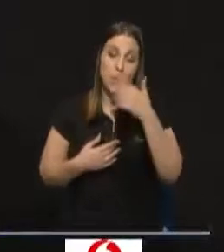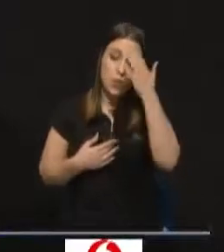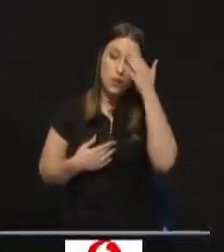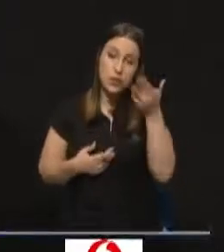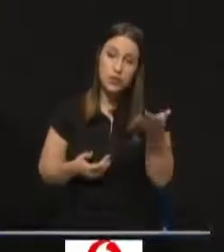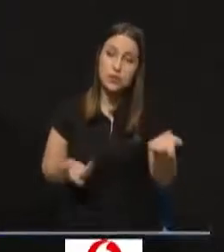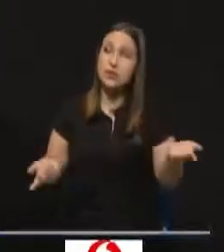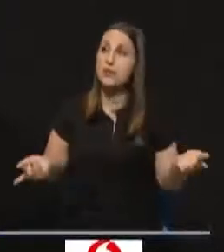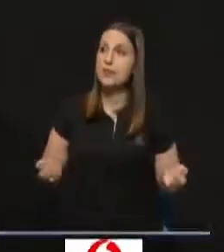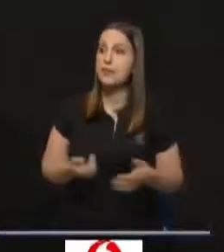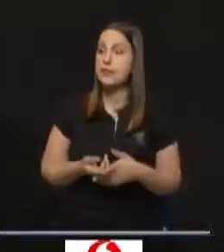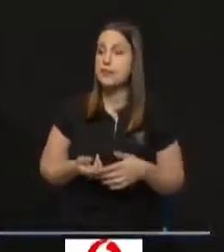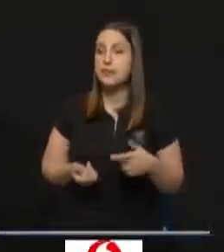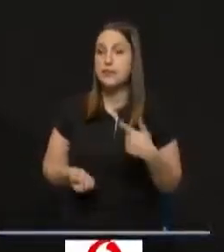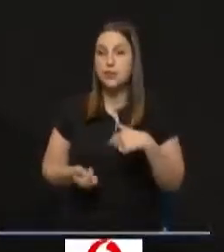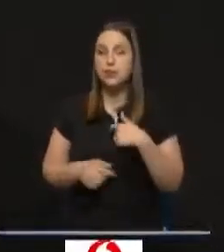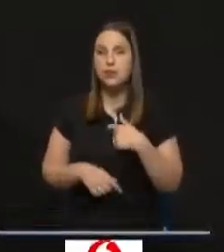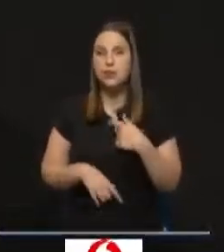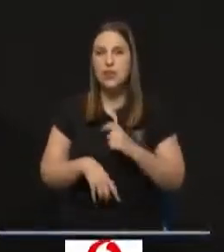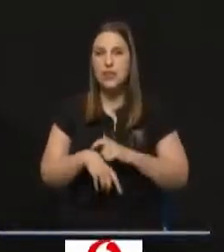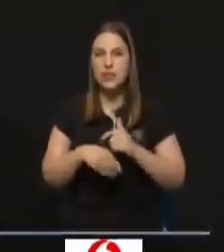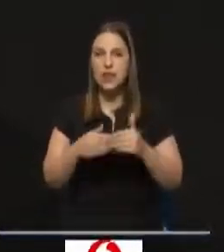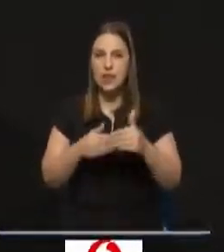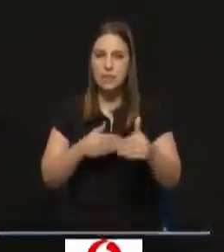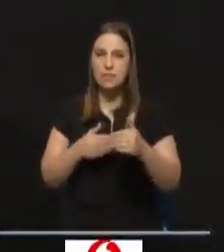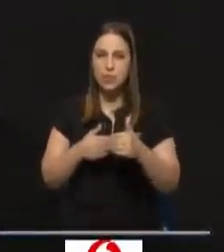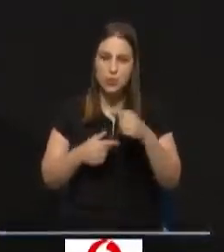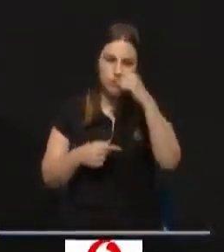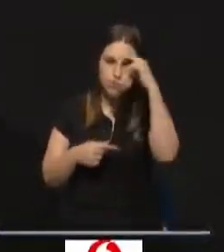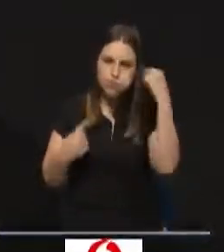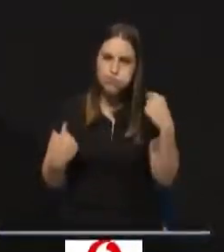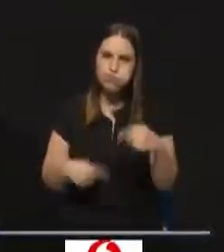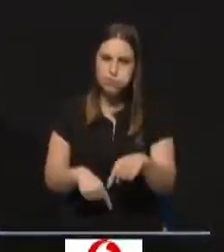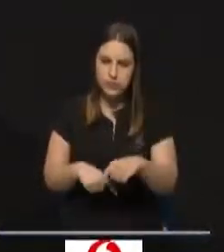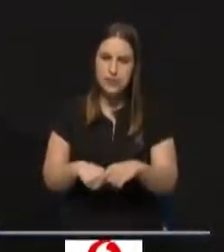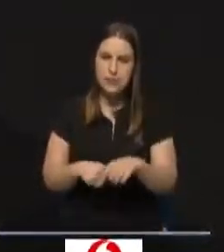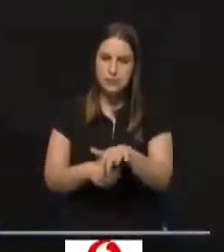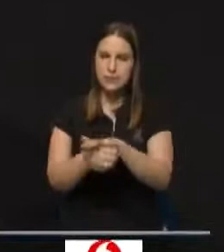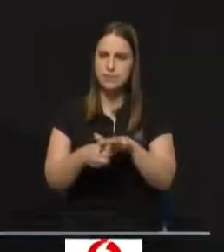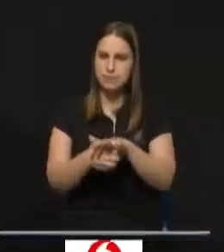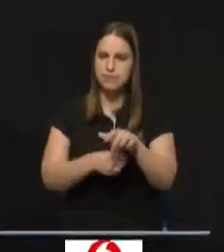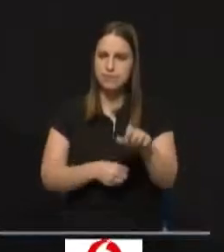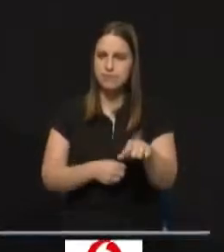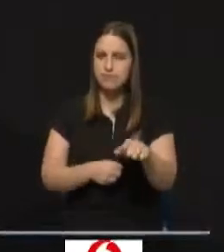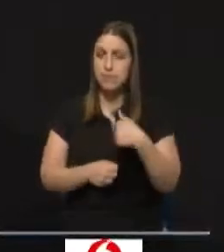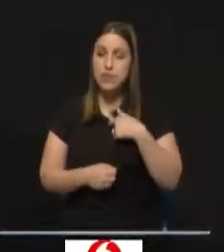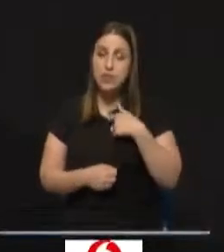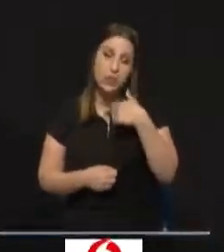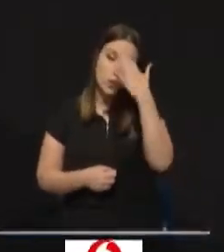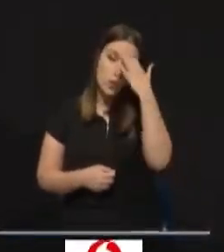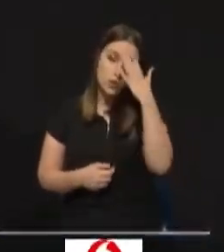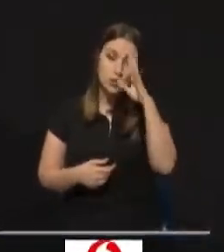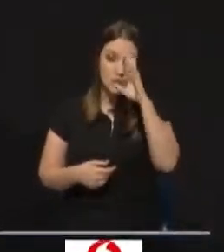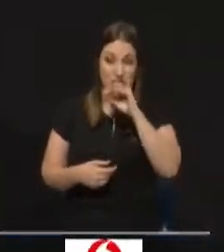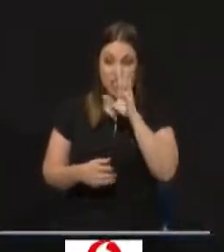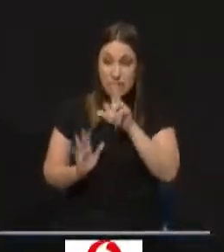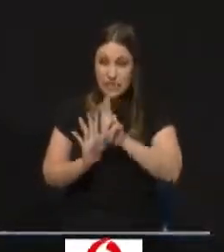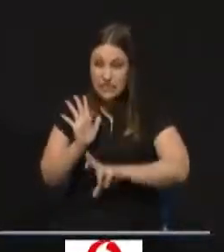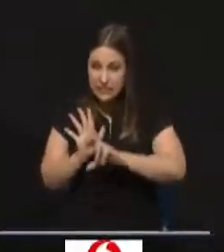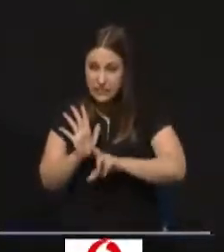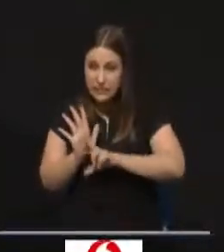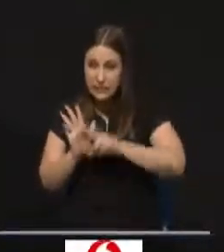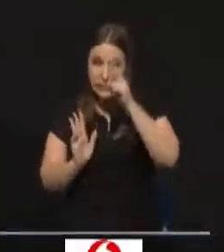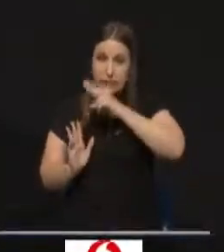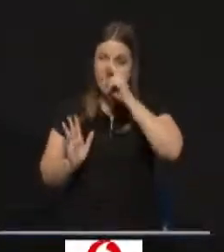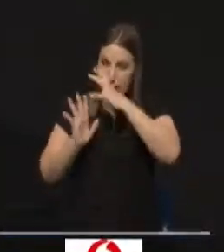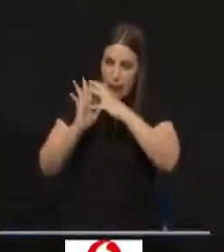think that this is, I think that we're in a critical time. We're in a critical context of the sector, and I don't know whether